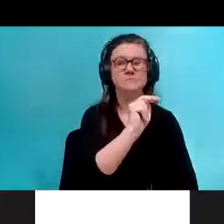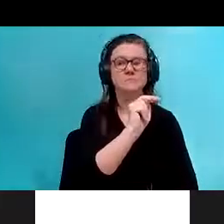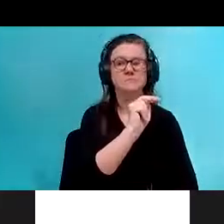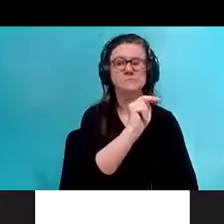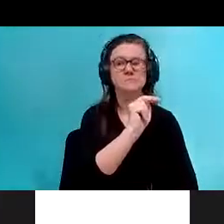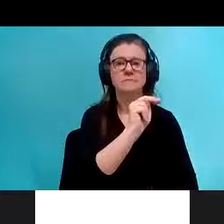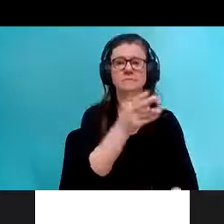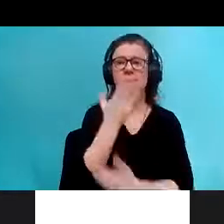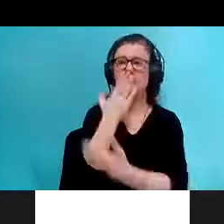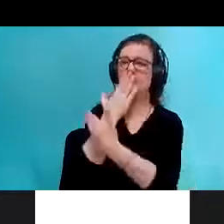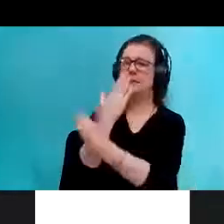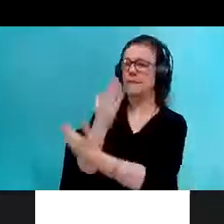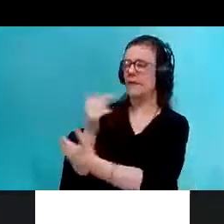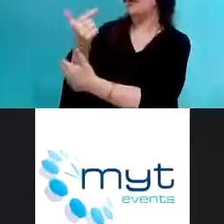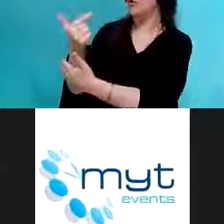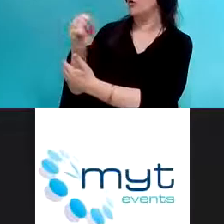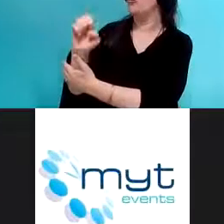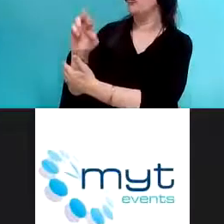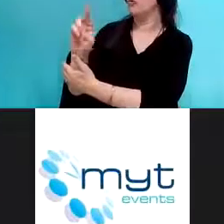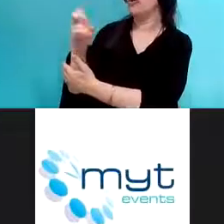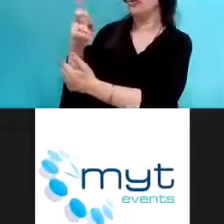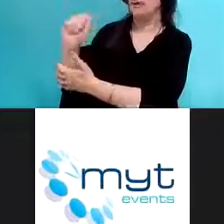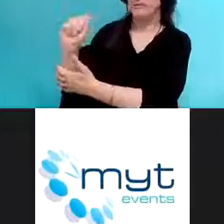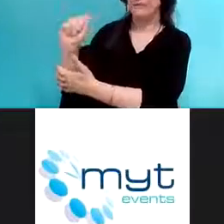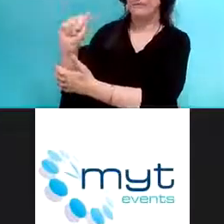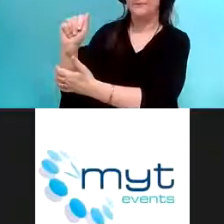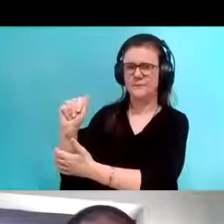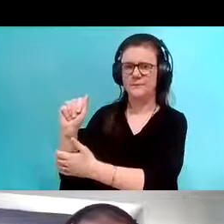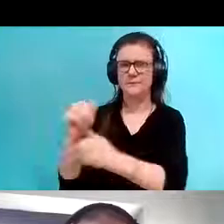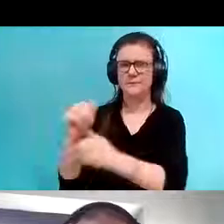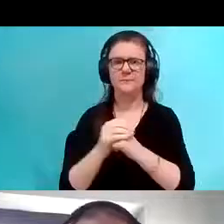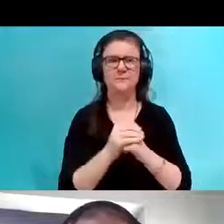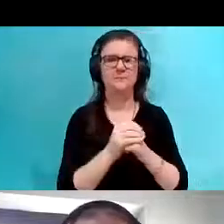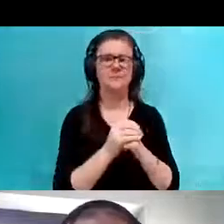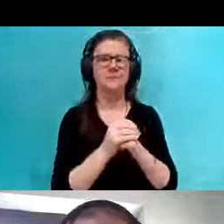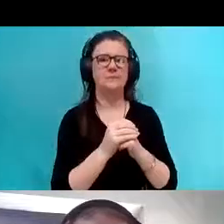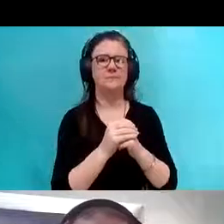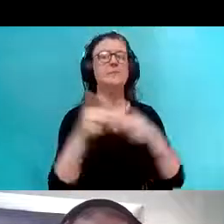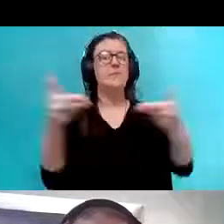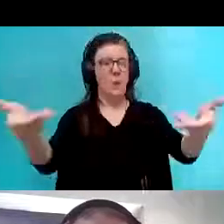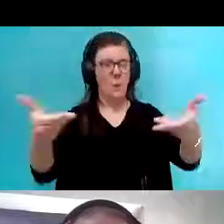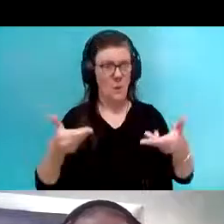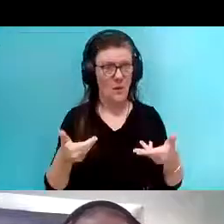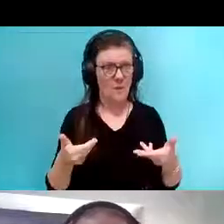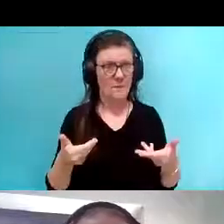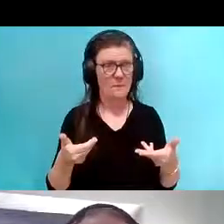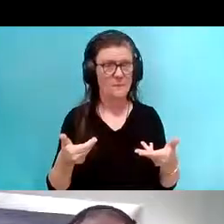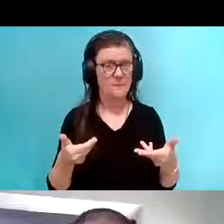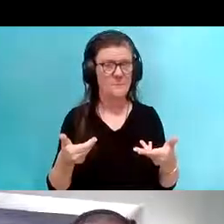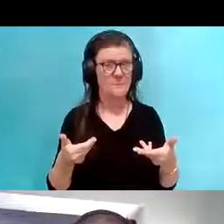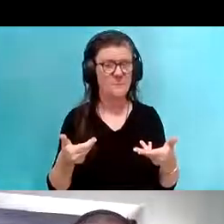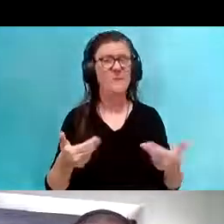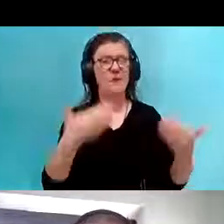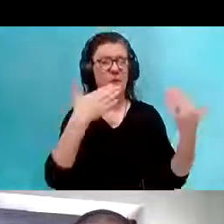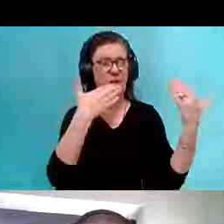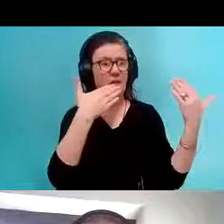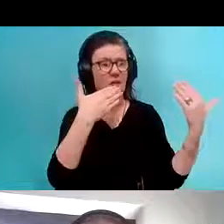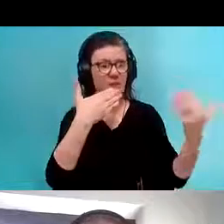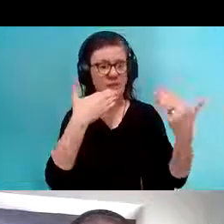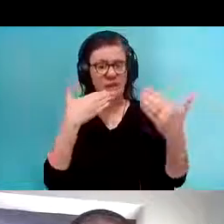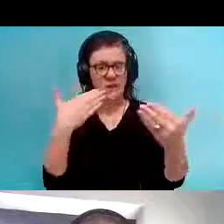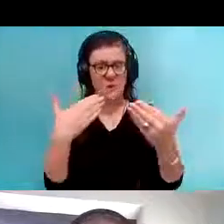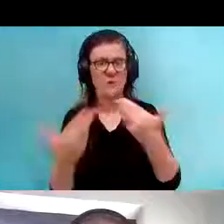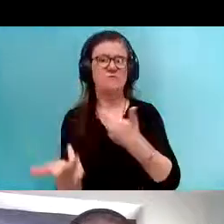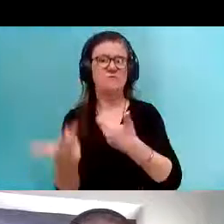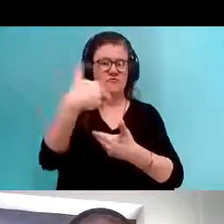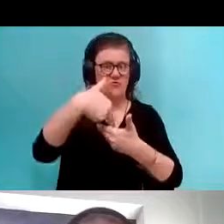Thanks very much, Georgina. First of all, welcome to everyone, and thank you for joining what's proved to